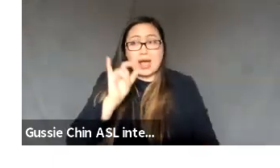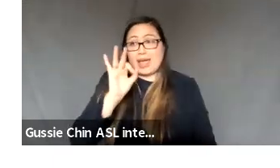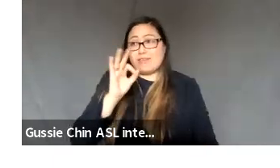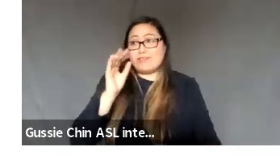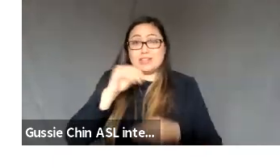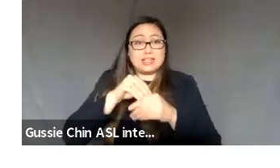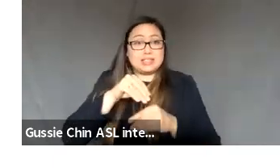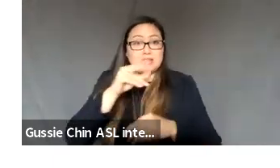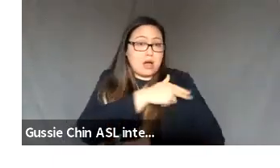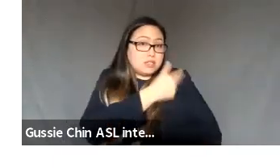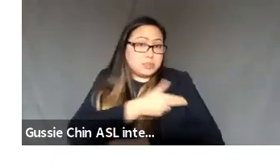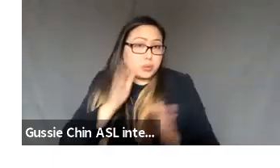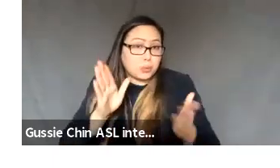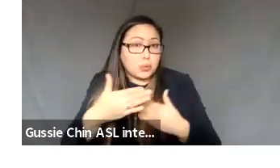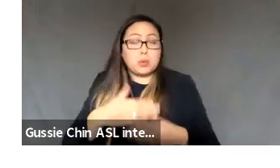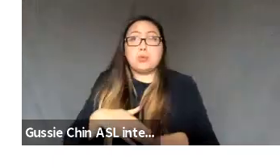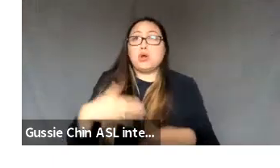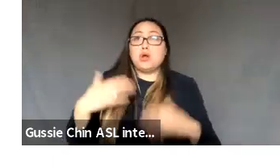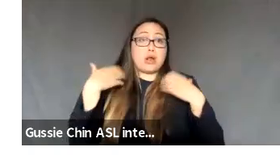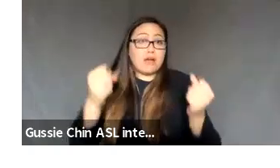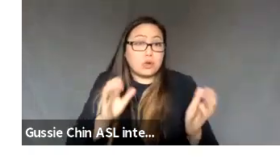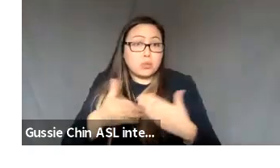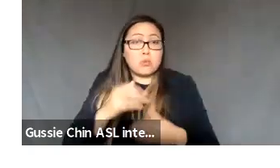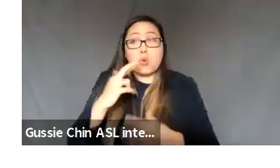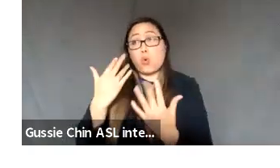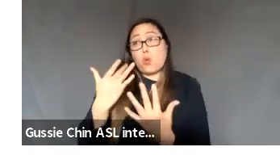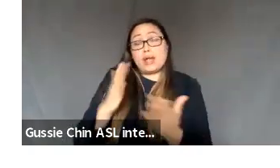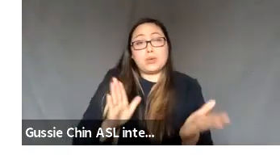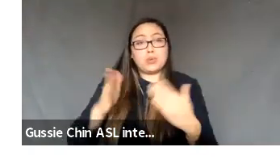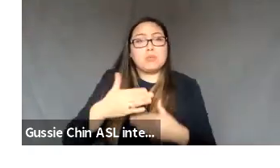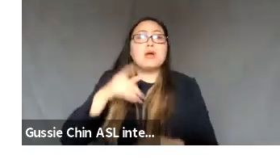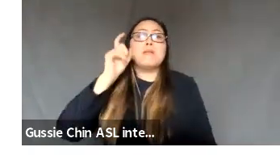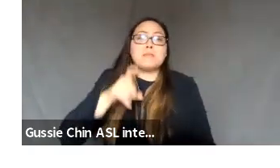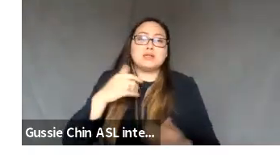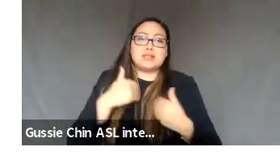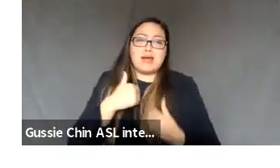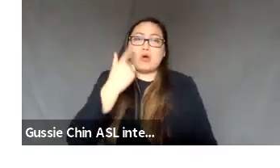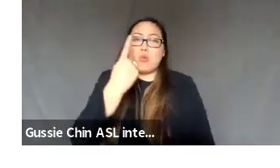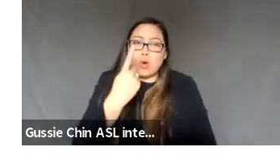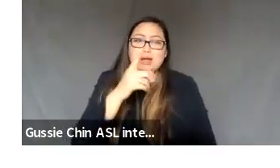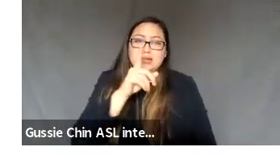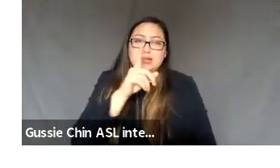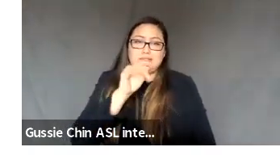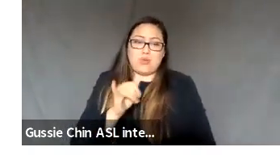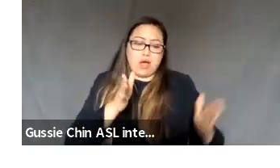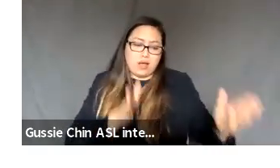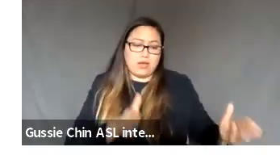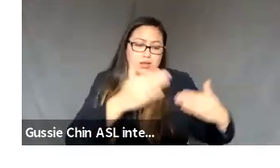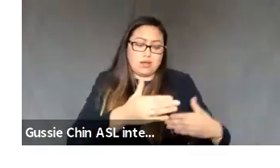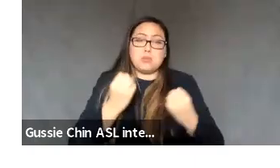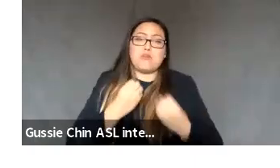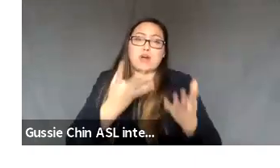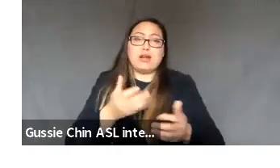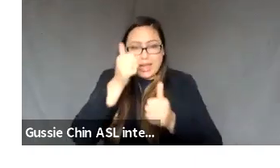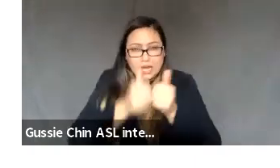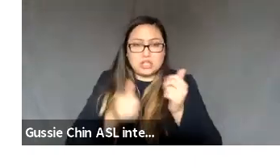or a hospital recovery room, or maybe it's in the waiting room, that at least one public TTY be provided at each